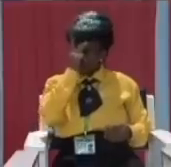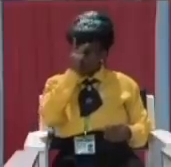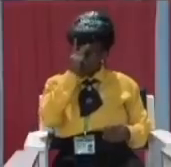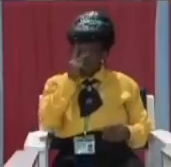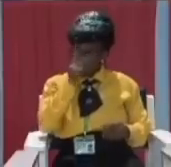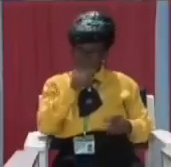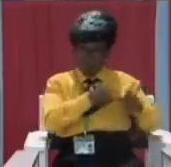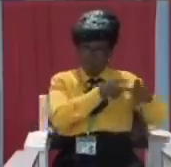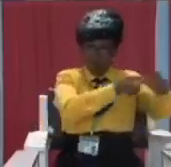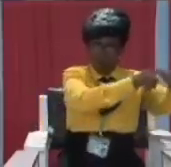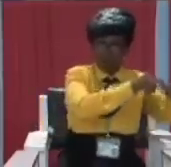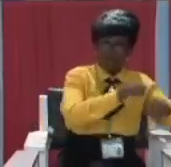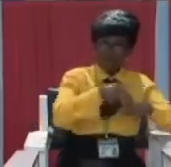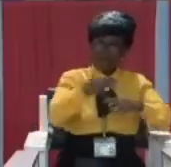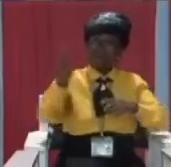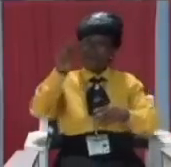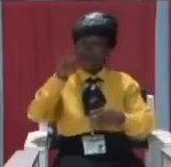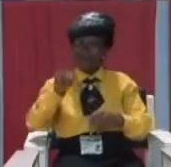And they knew the implication.